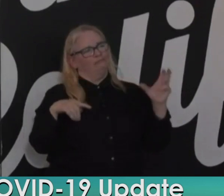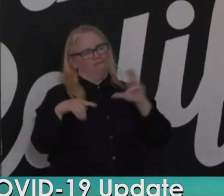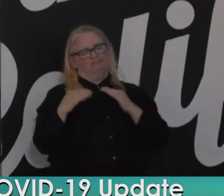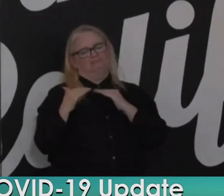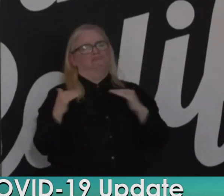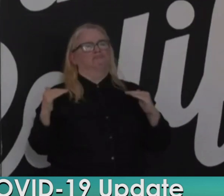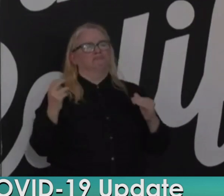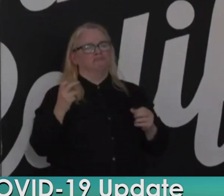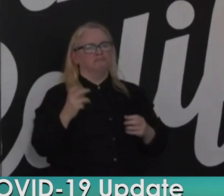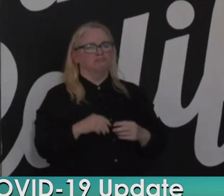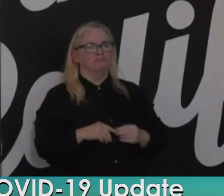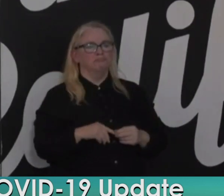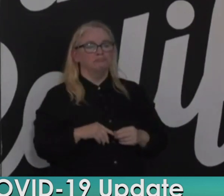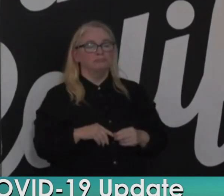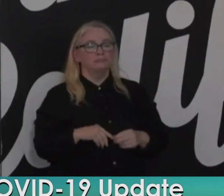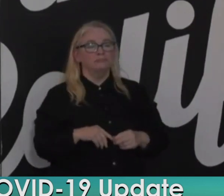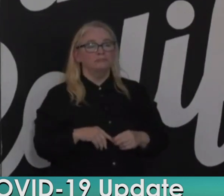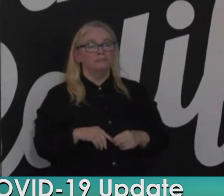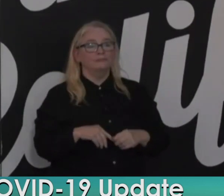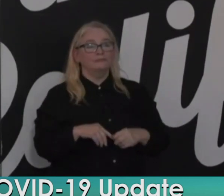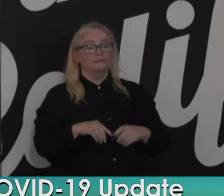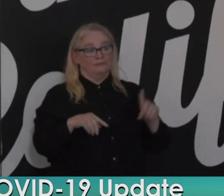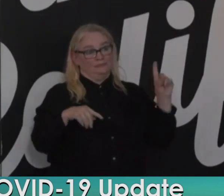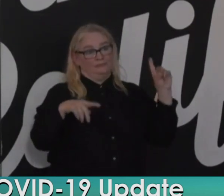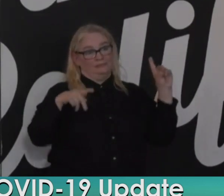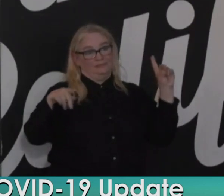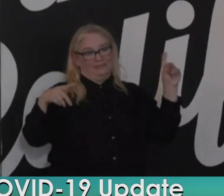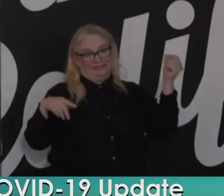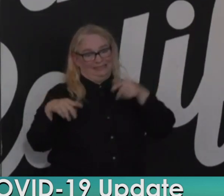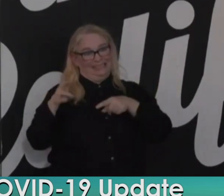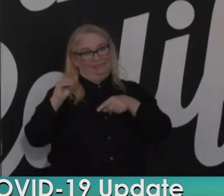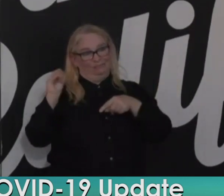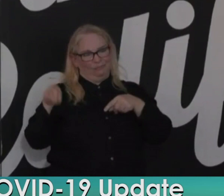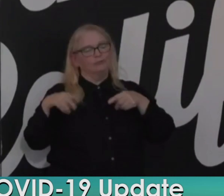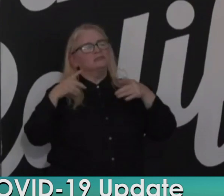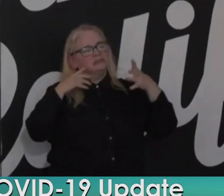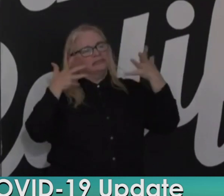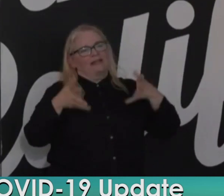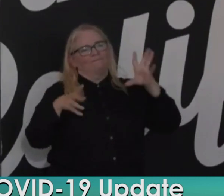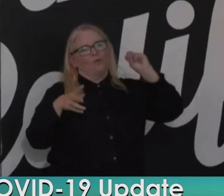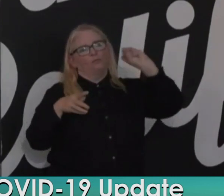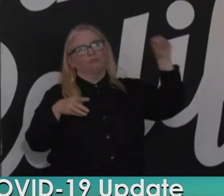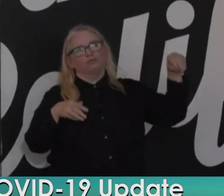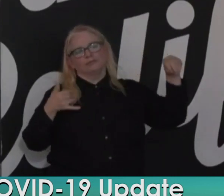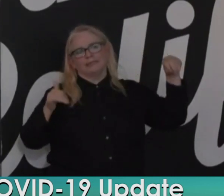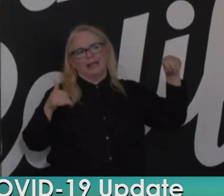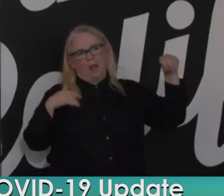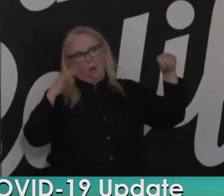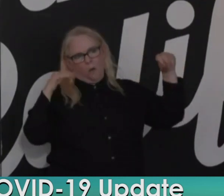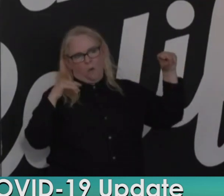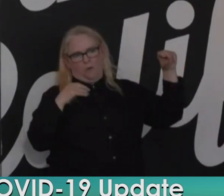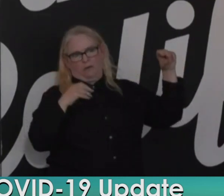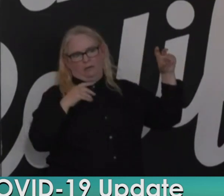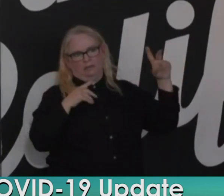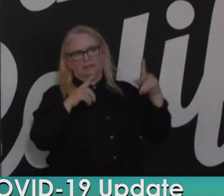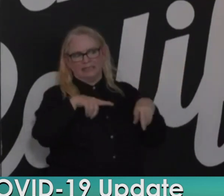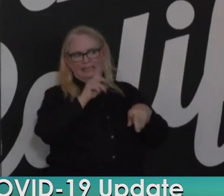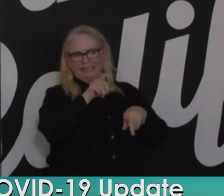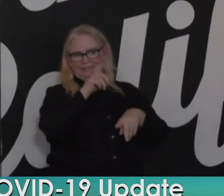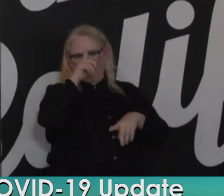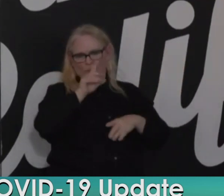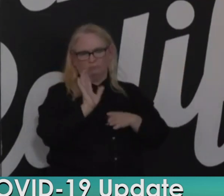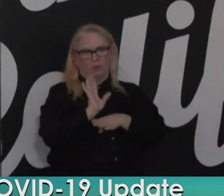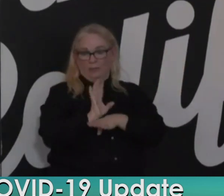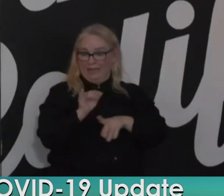60% in this second round, and that's where we're punching above our weight. Critical for small businesses to be able to draw those dollars